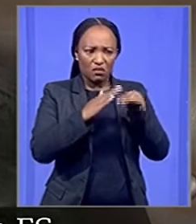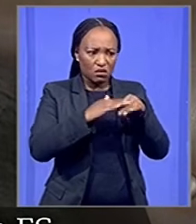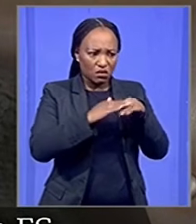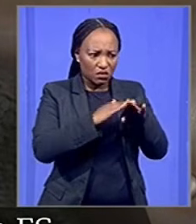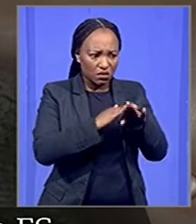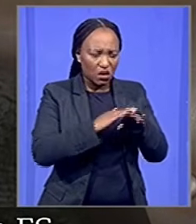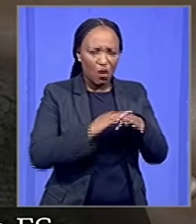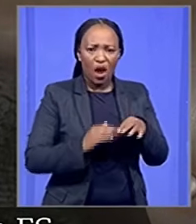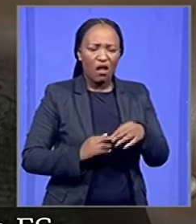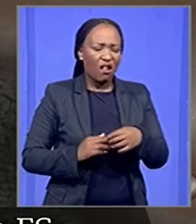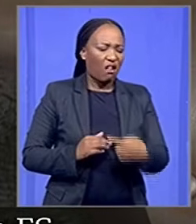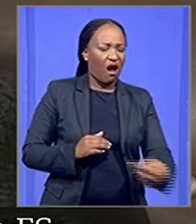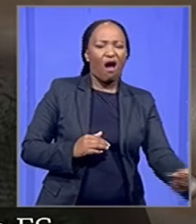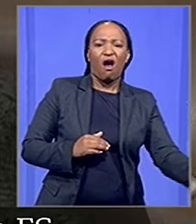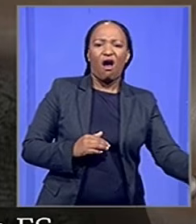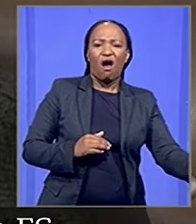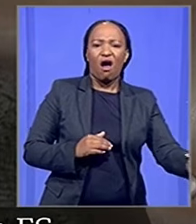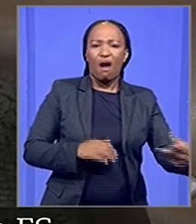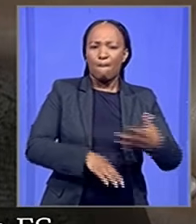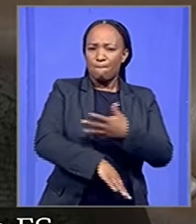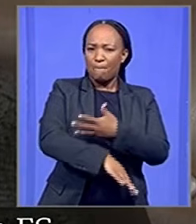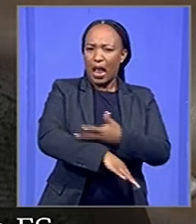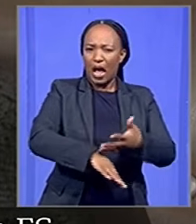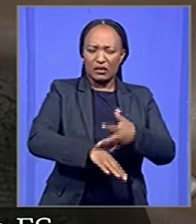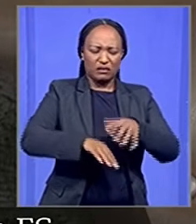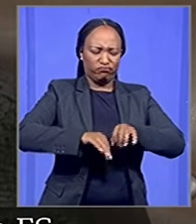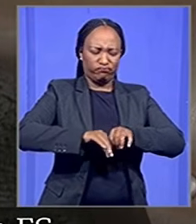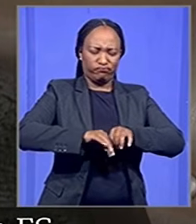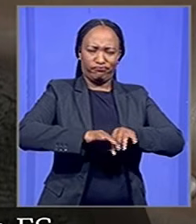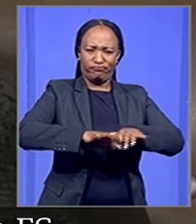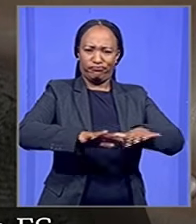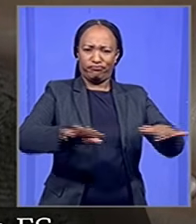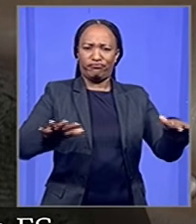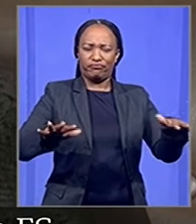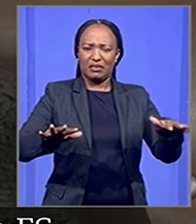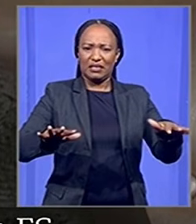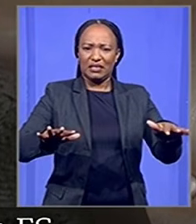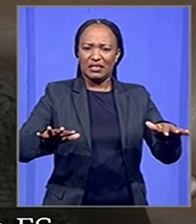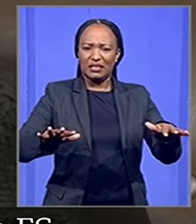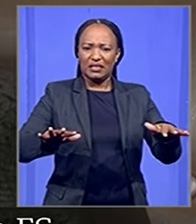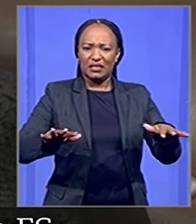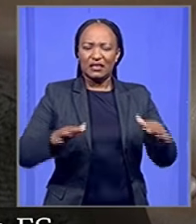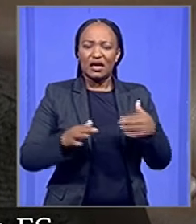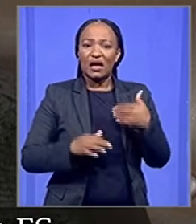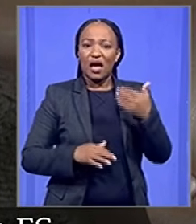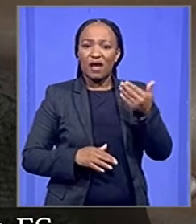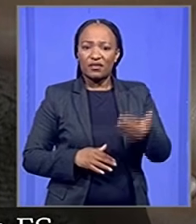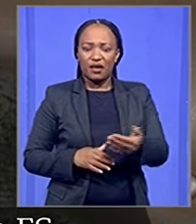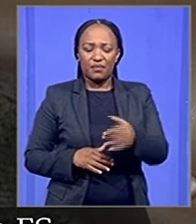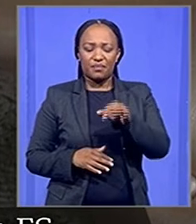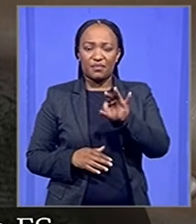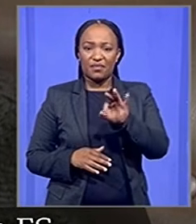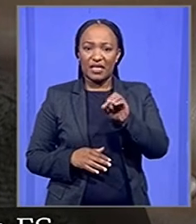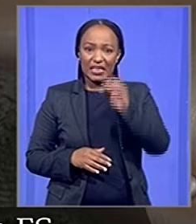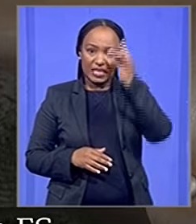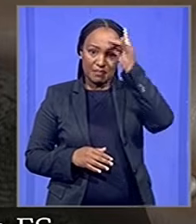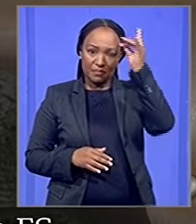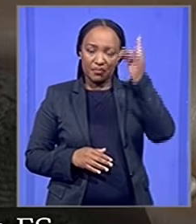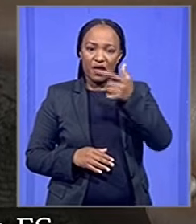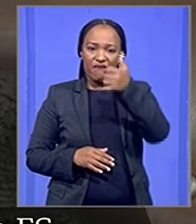letamong la madi mara be ke tswa herebe la bene ka mora 30 minutes bene bitla